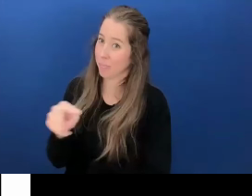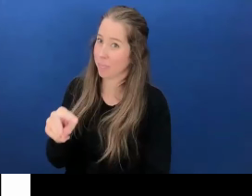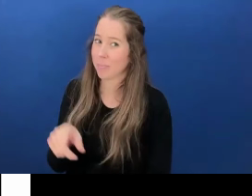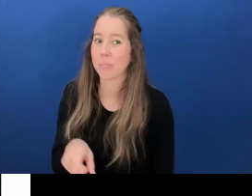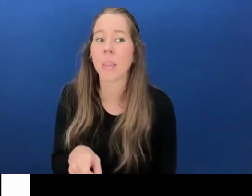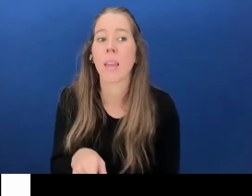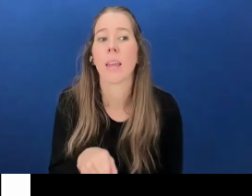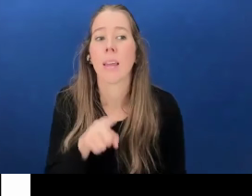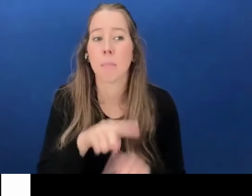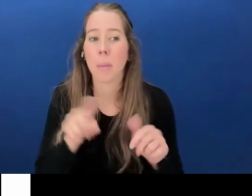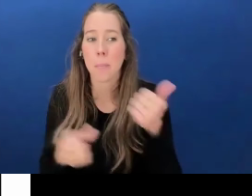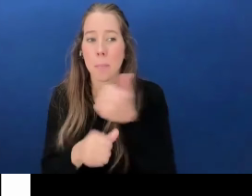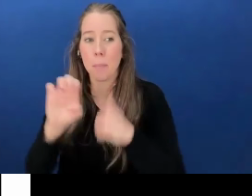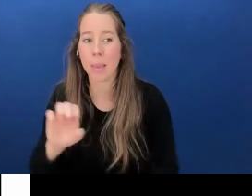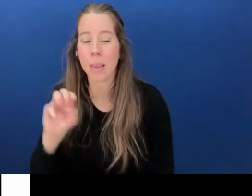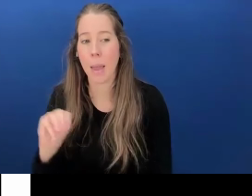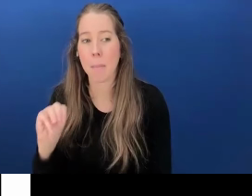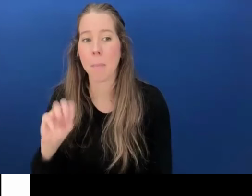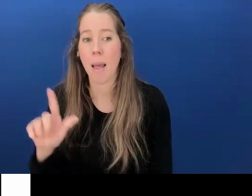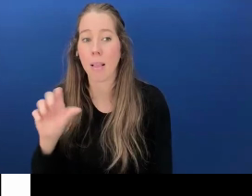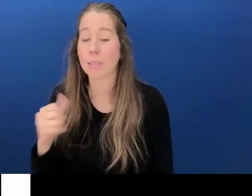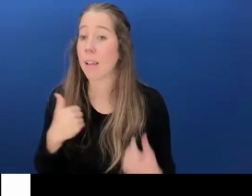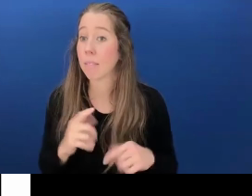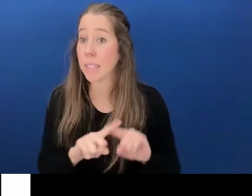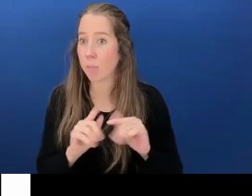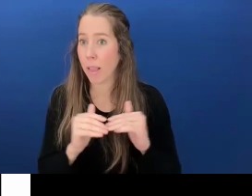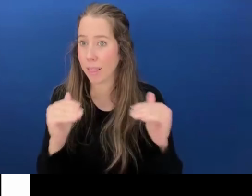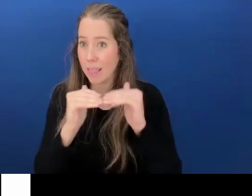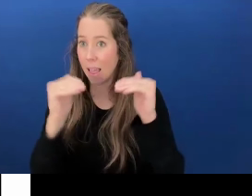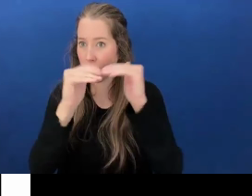EMLS, there are different levels of classes. So for that